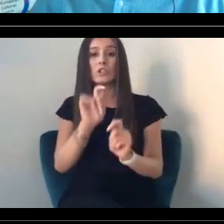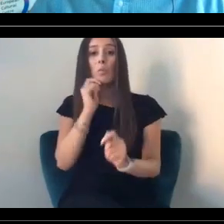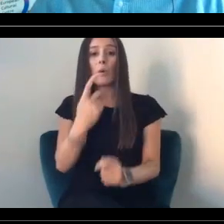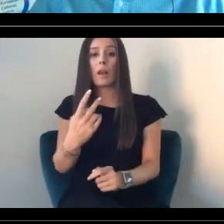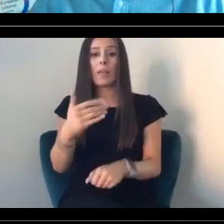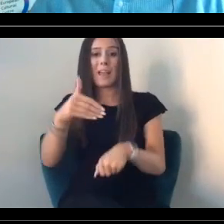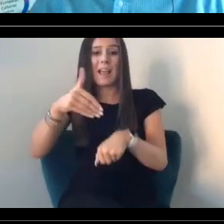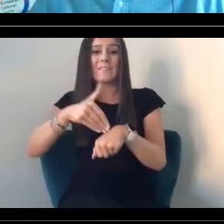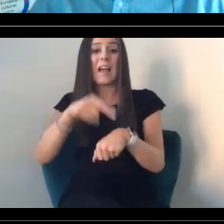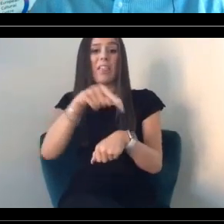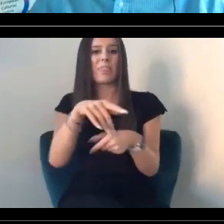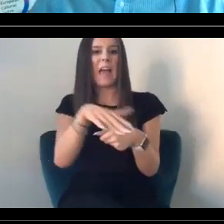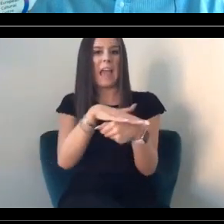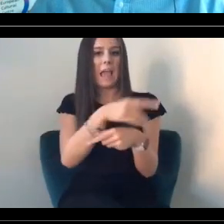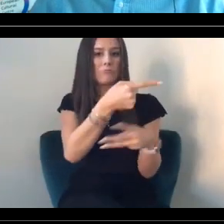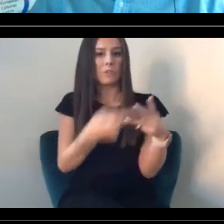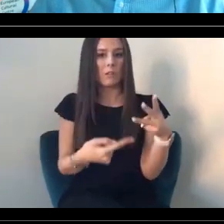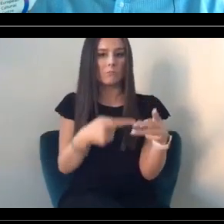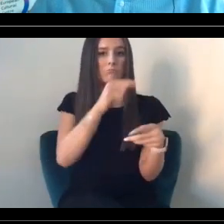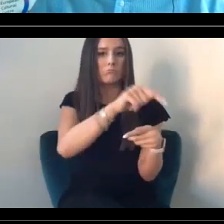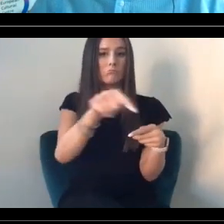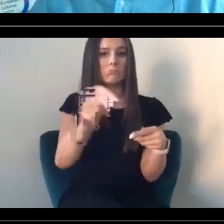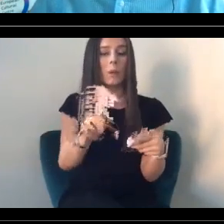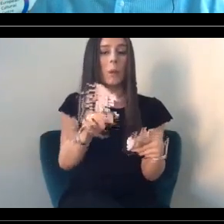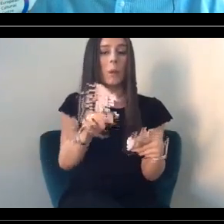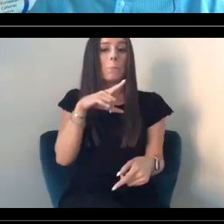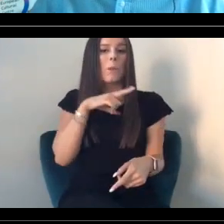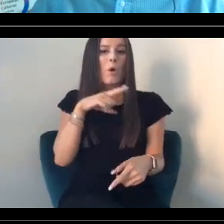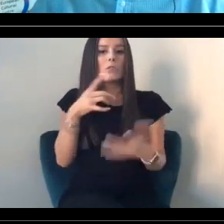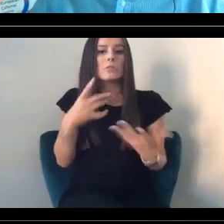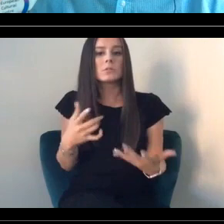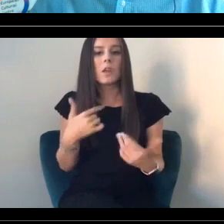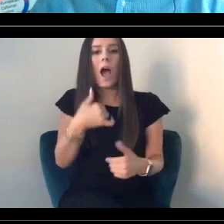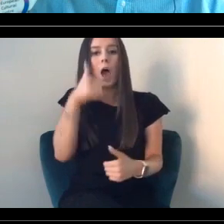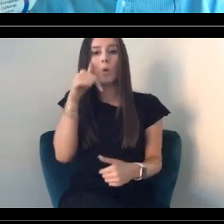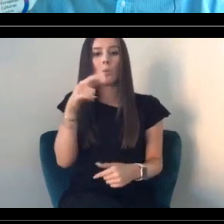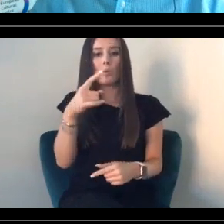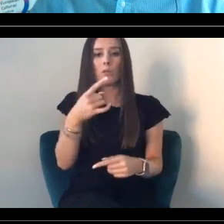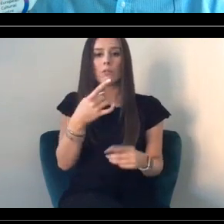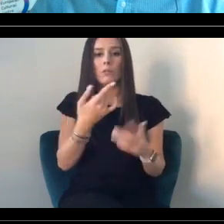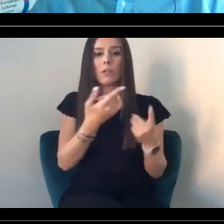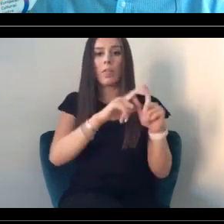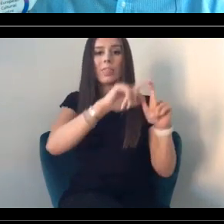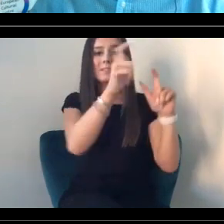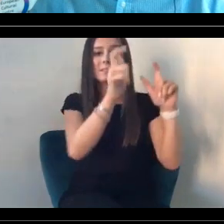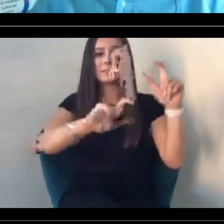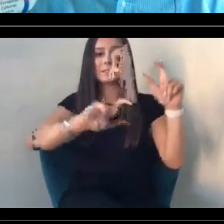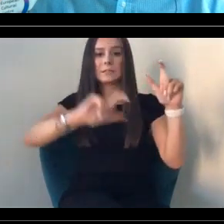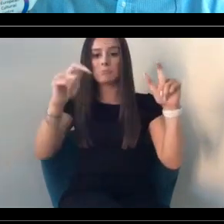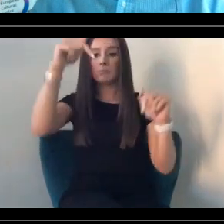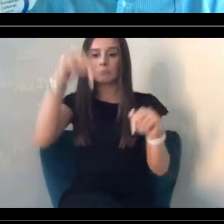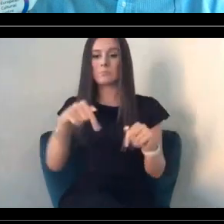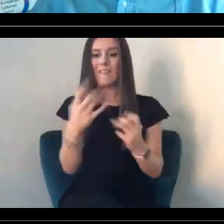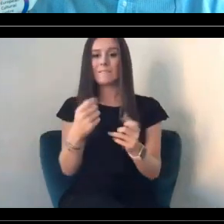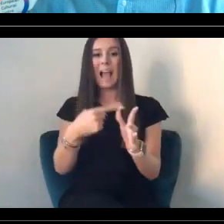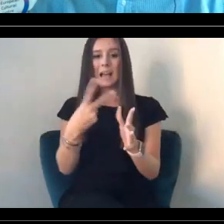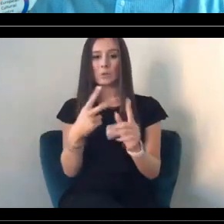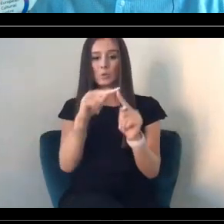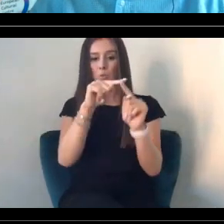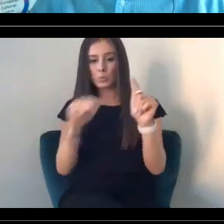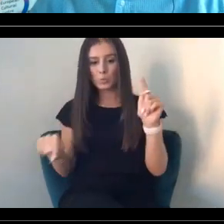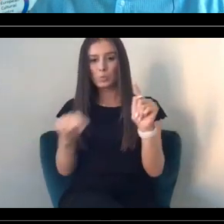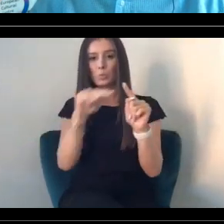Cuxton, because in fact, south of the A2, what we've done is